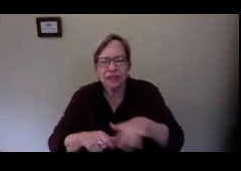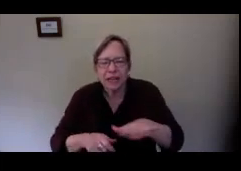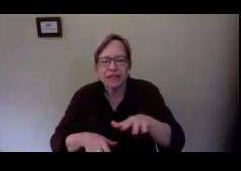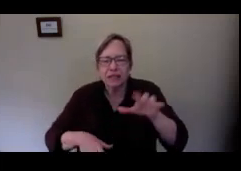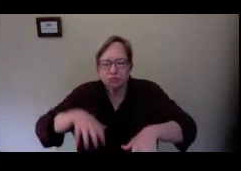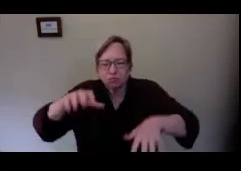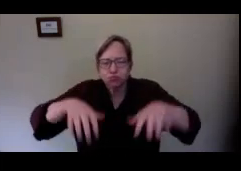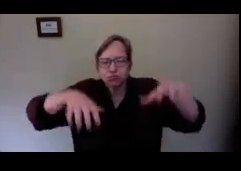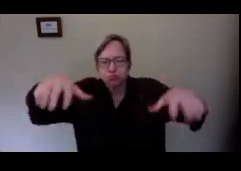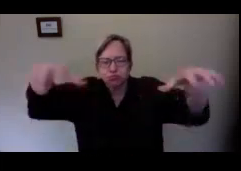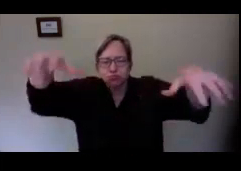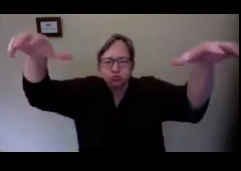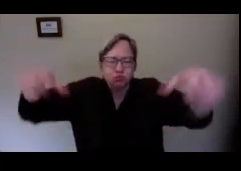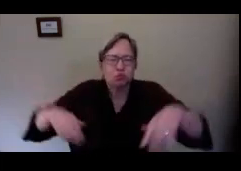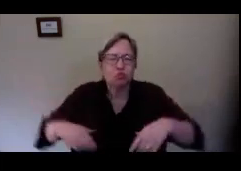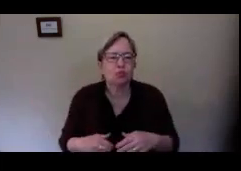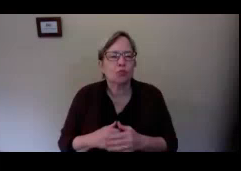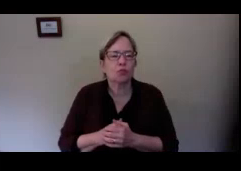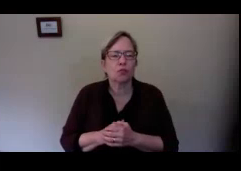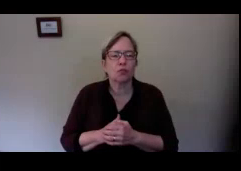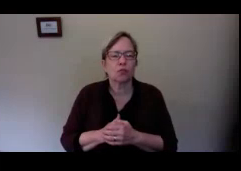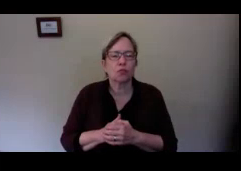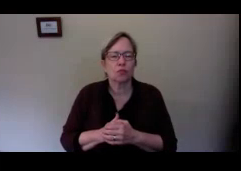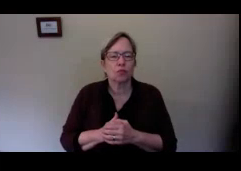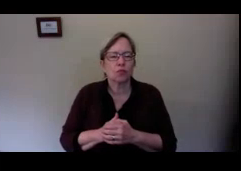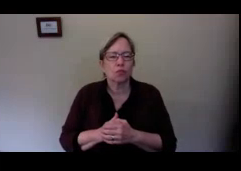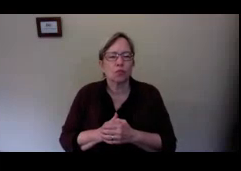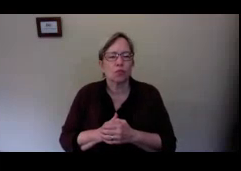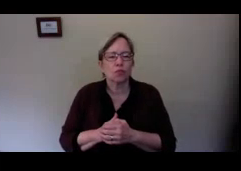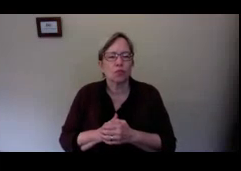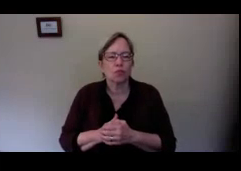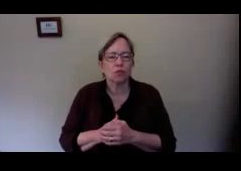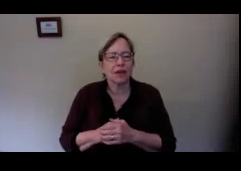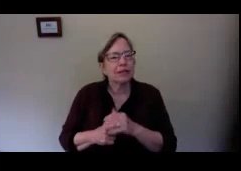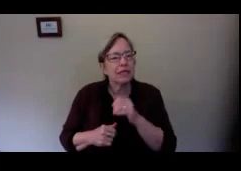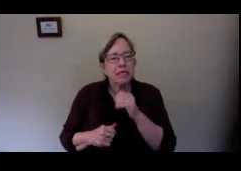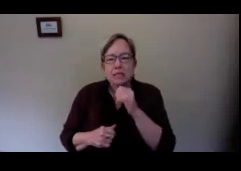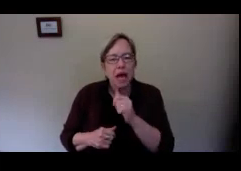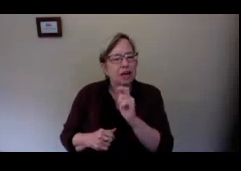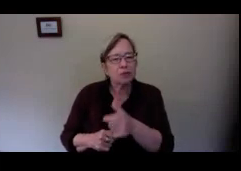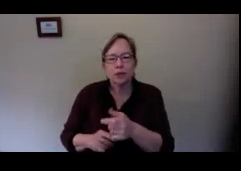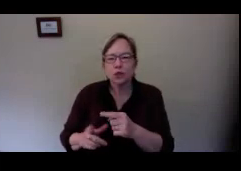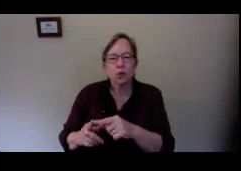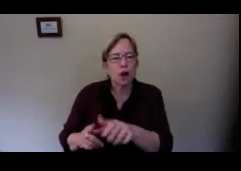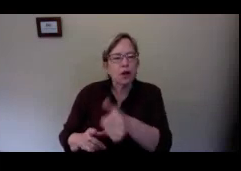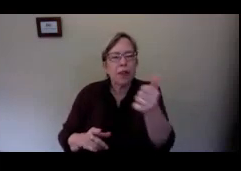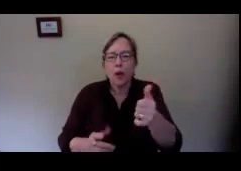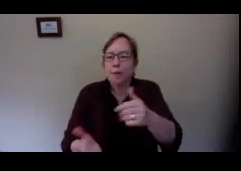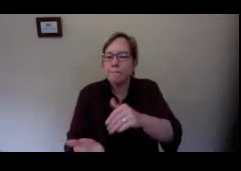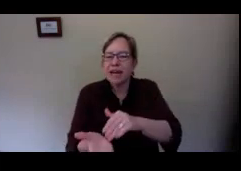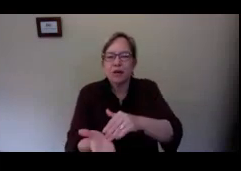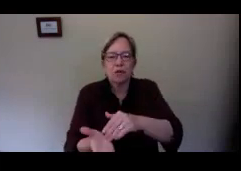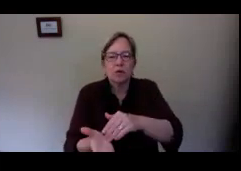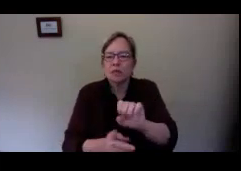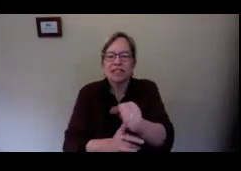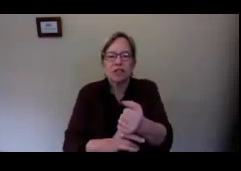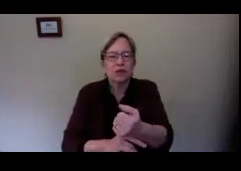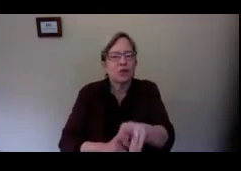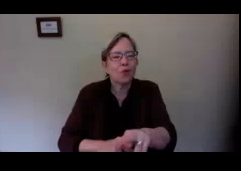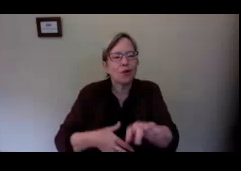or other important areas of functioning. This is not attributable to another medical condition or explained